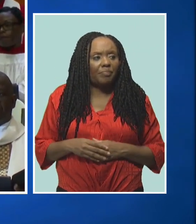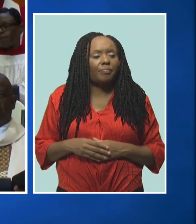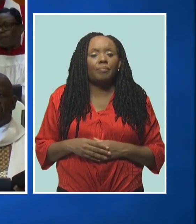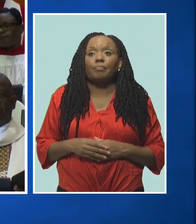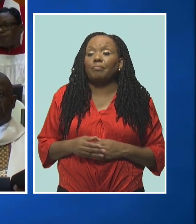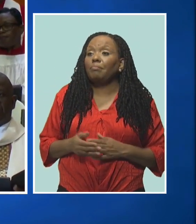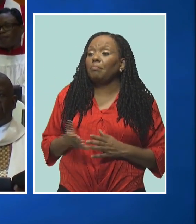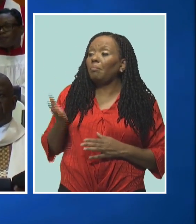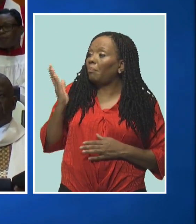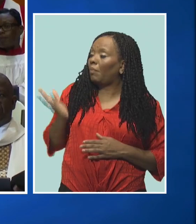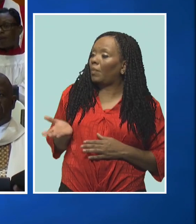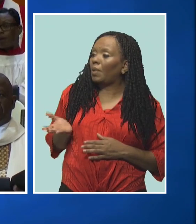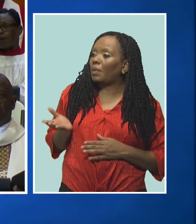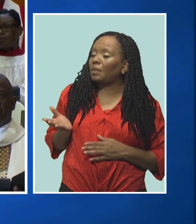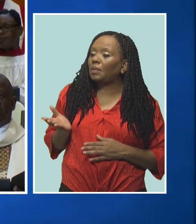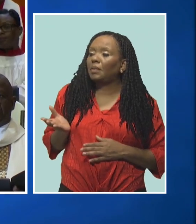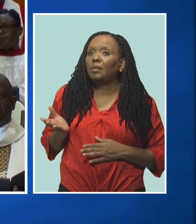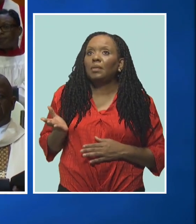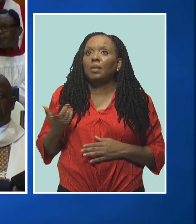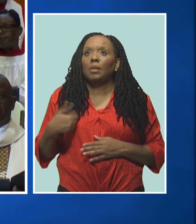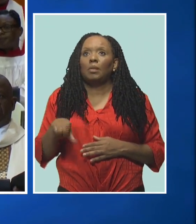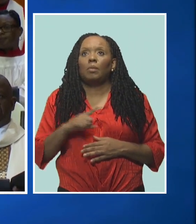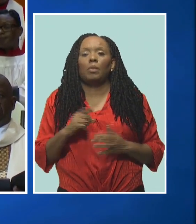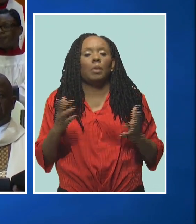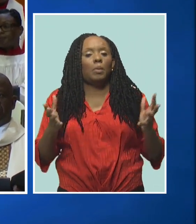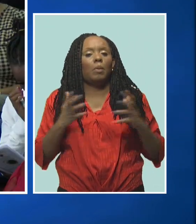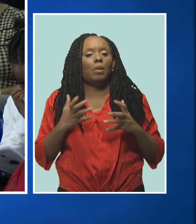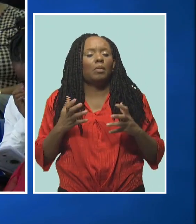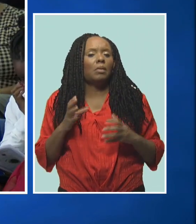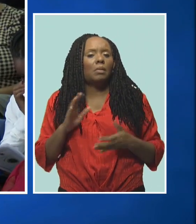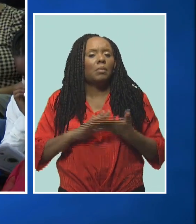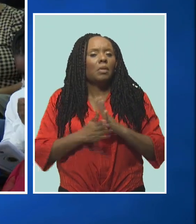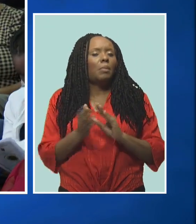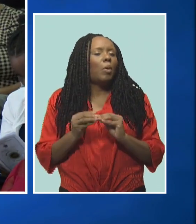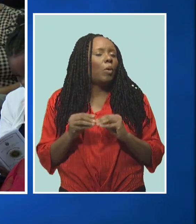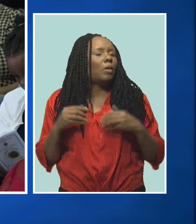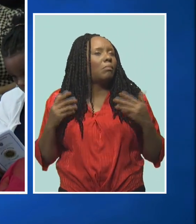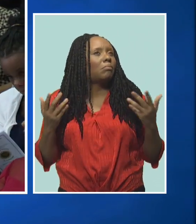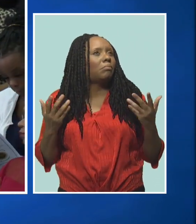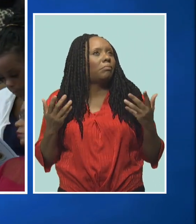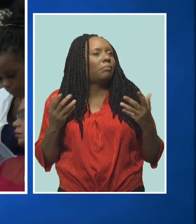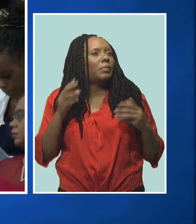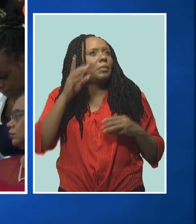more, this might be a challenging word, a more unified,